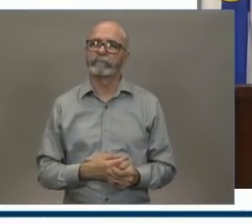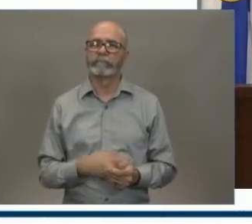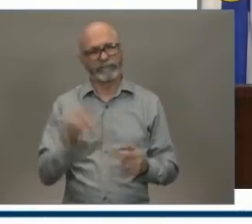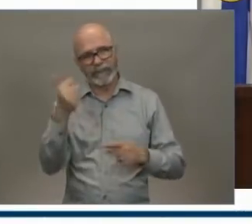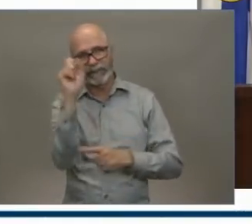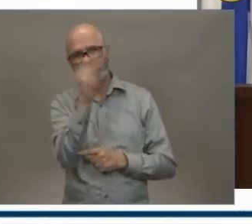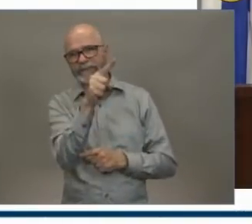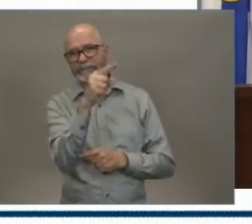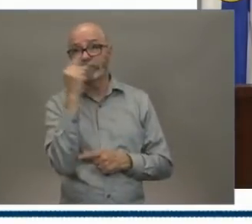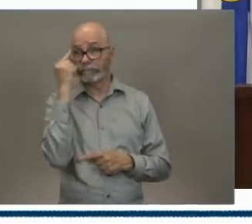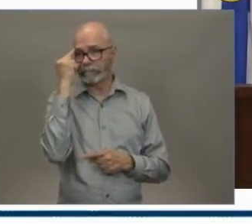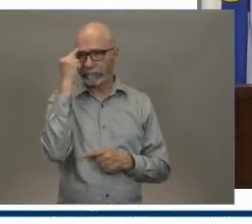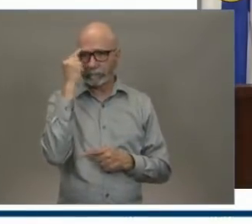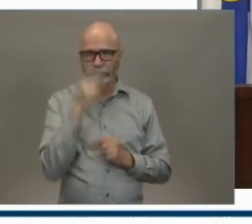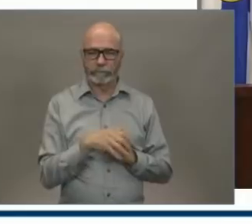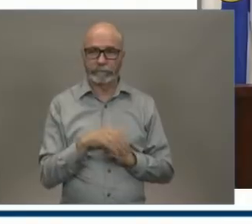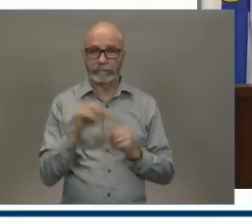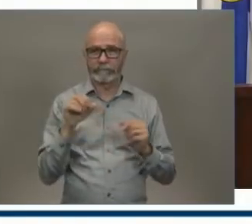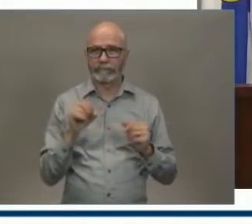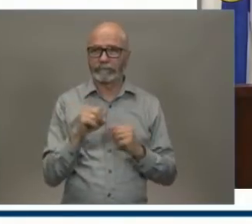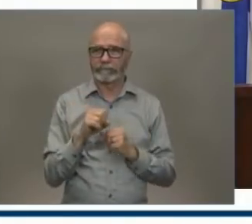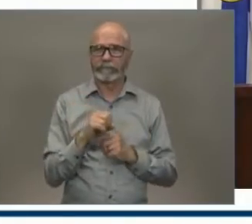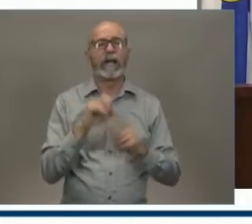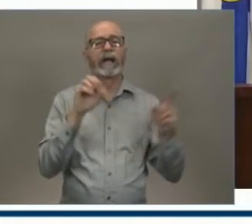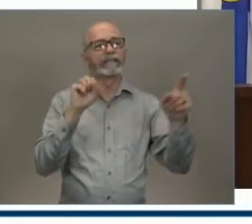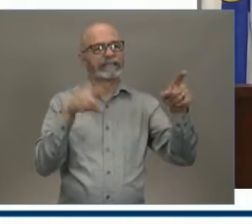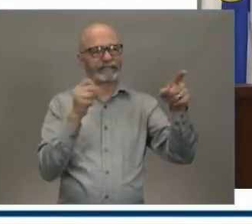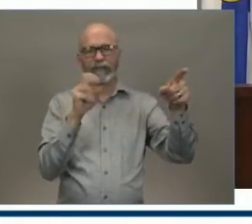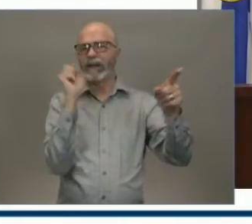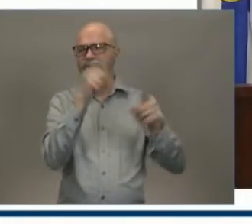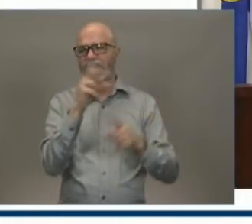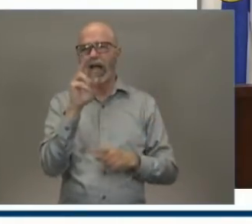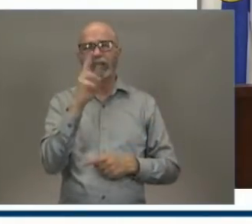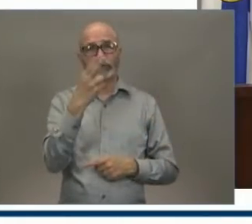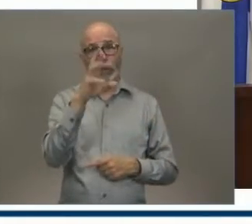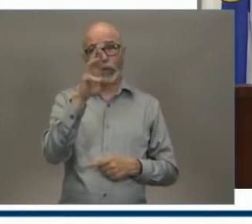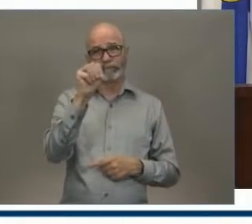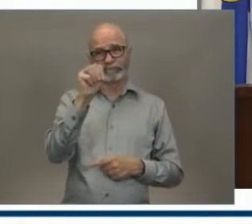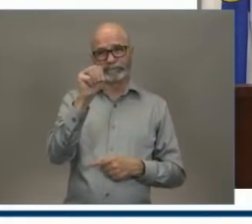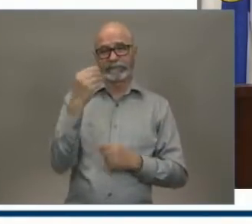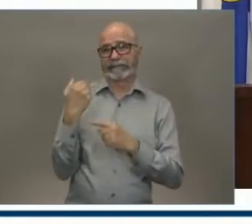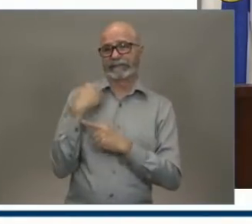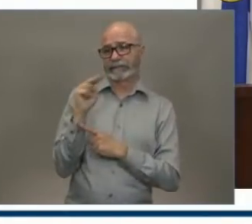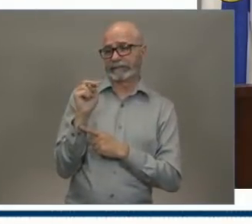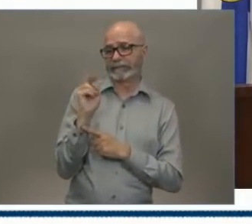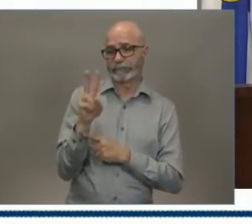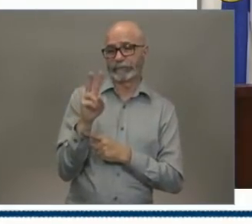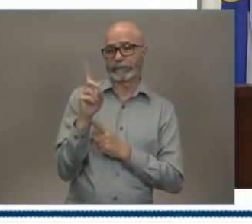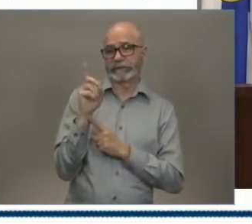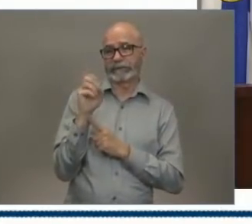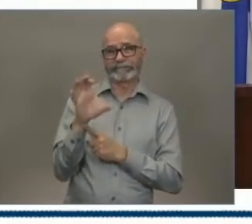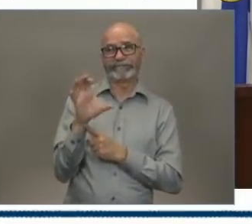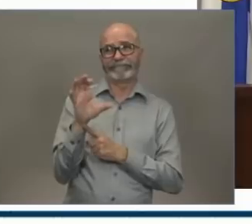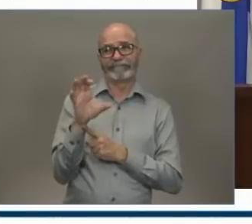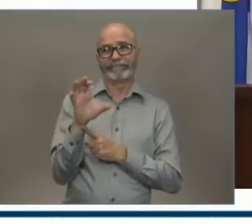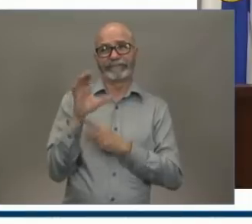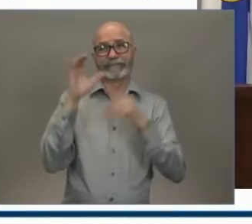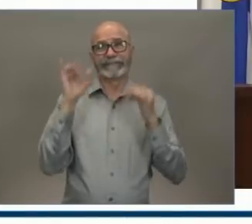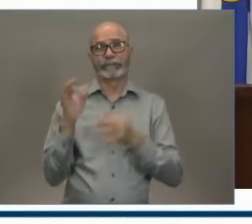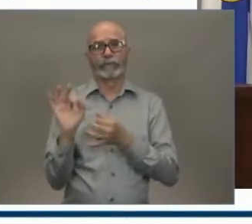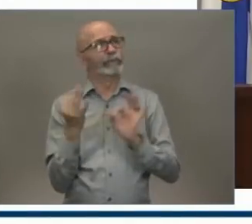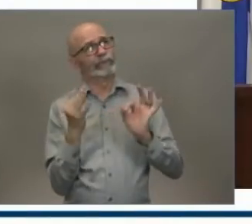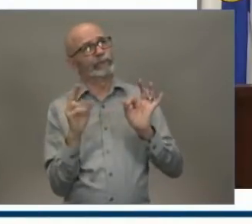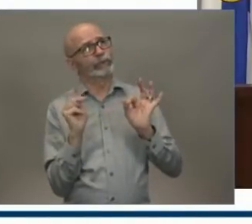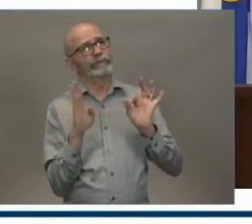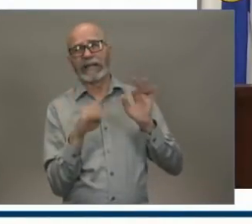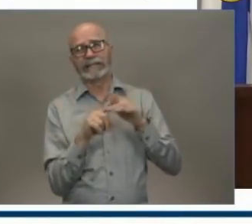that HRM went through in November and December and what's happening now in New Brunswick and the discovery of these